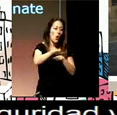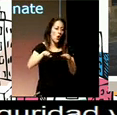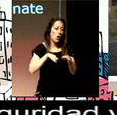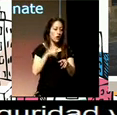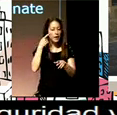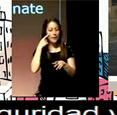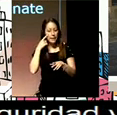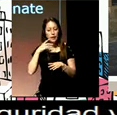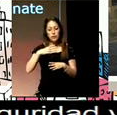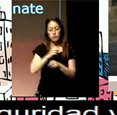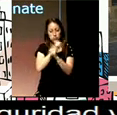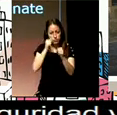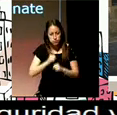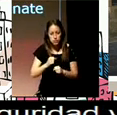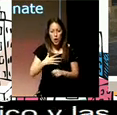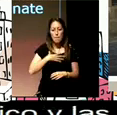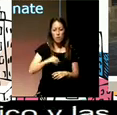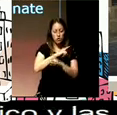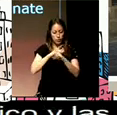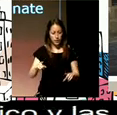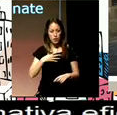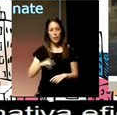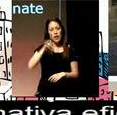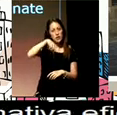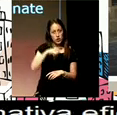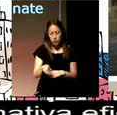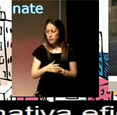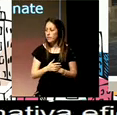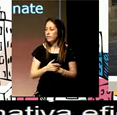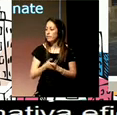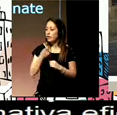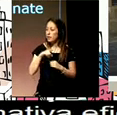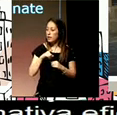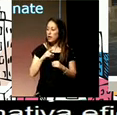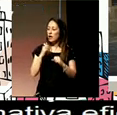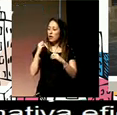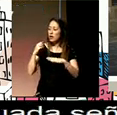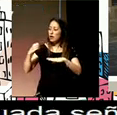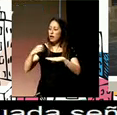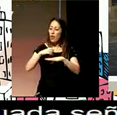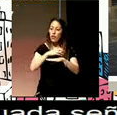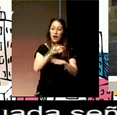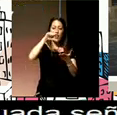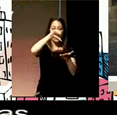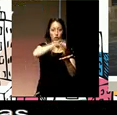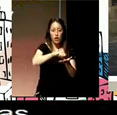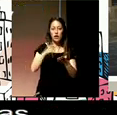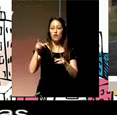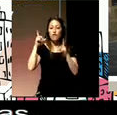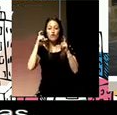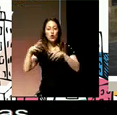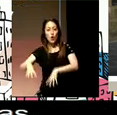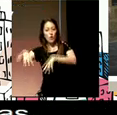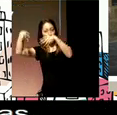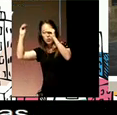pedestrians and traffic, vehicle traffic. We have to adapt signposting in terms. You can